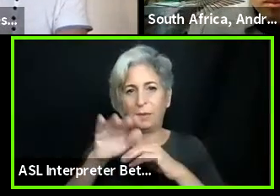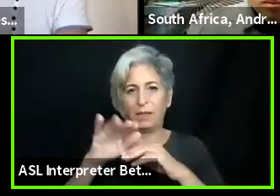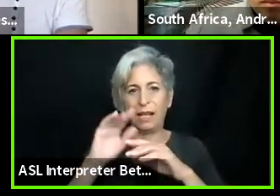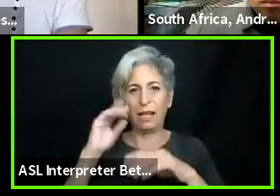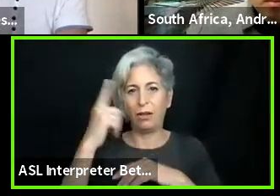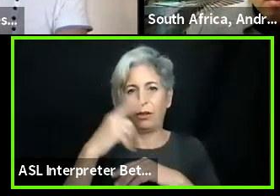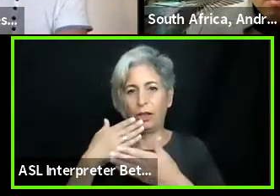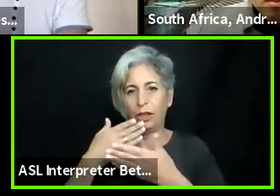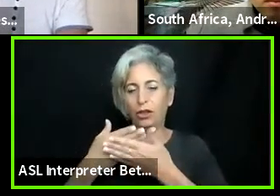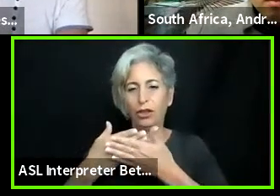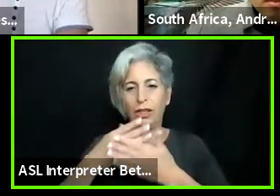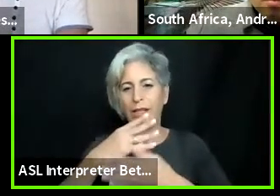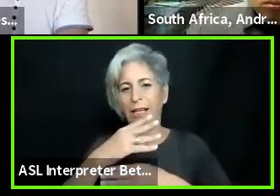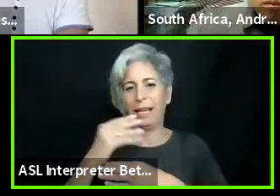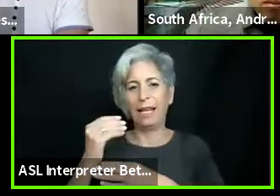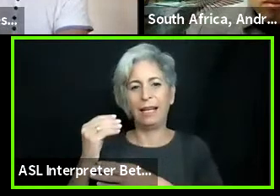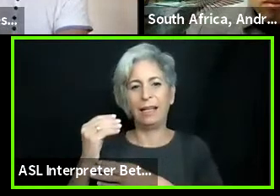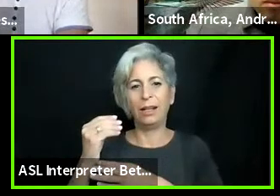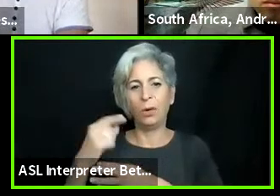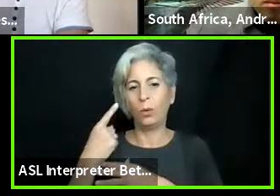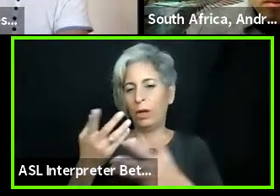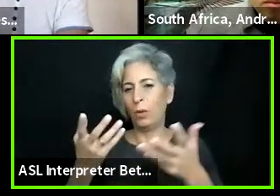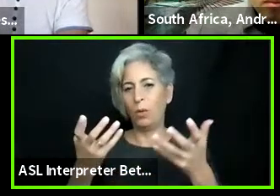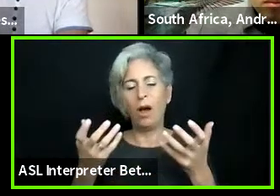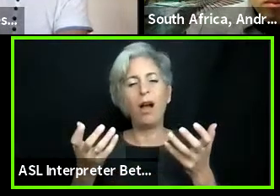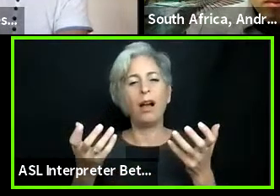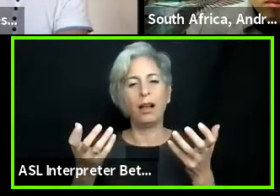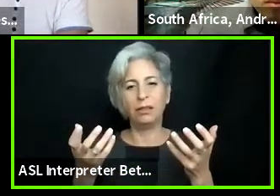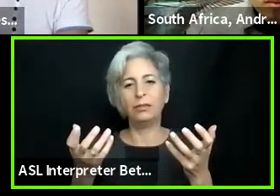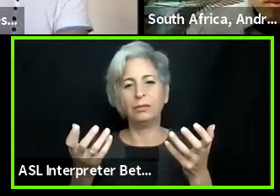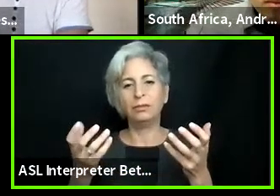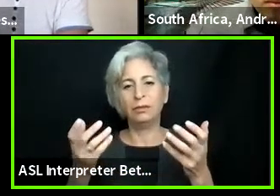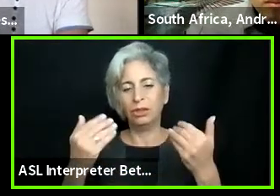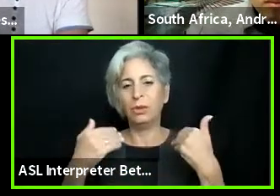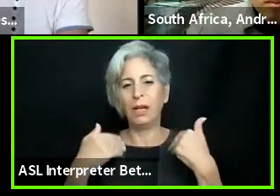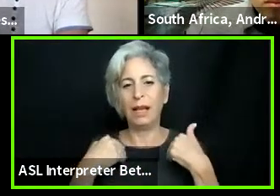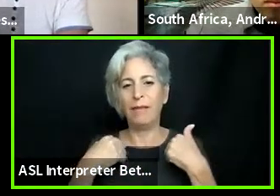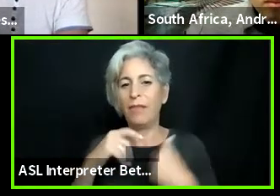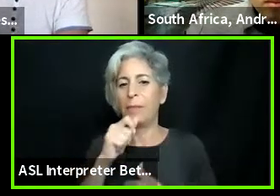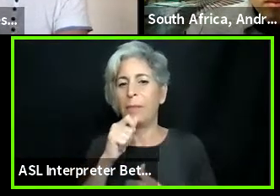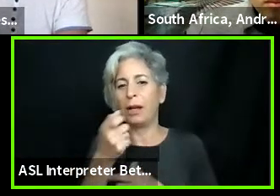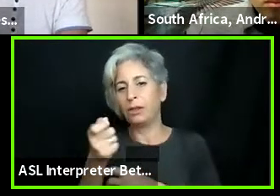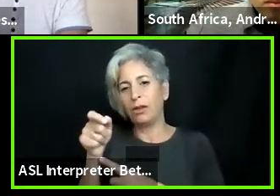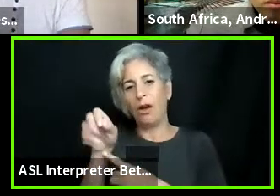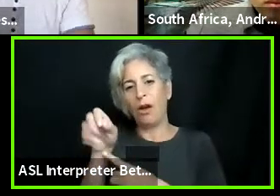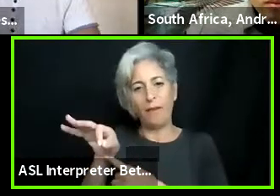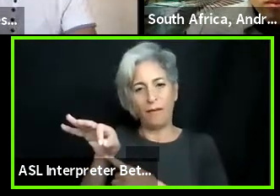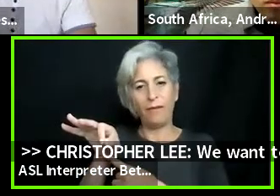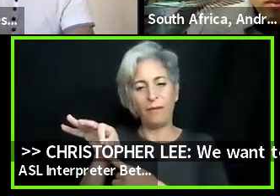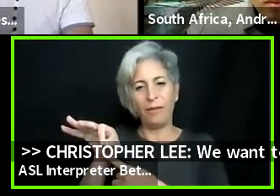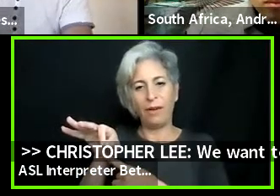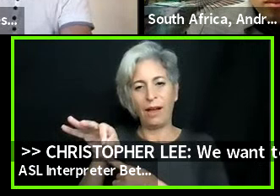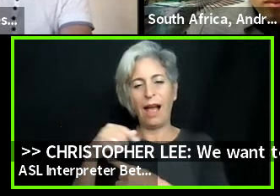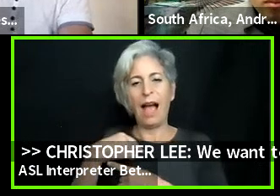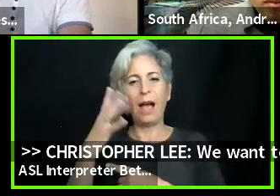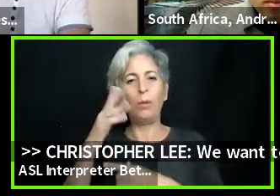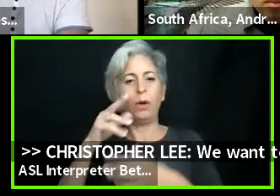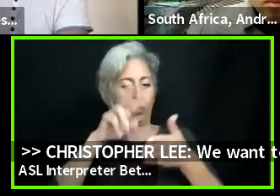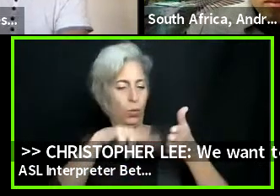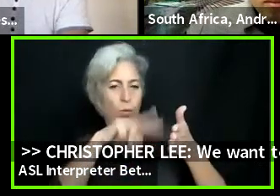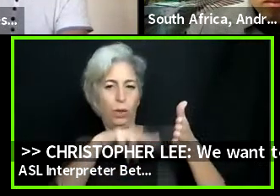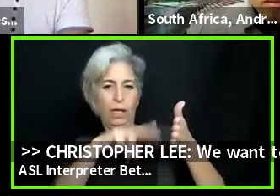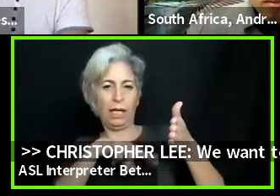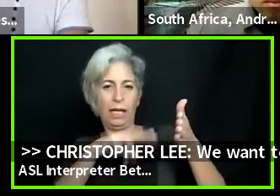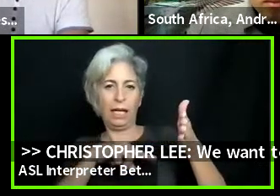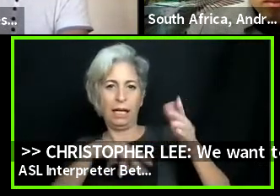good. And we want to have the mics off. I will basically be reading